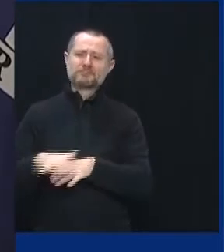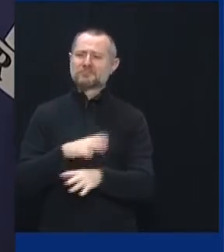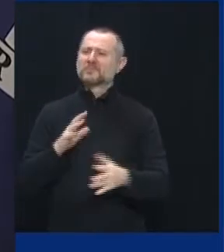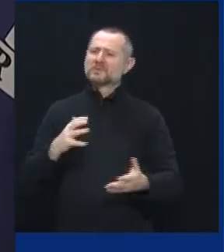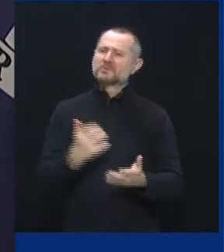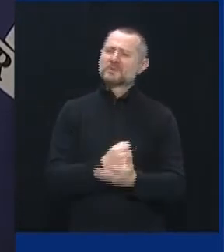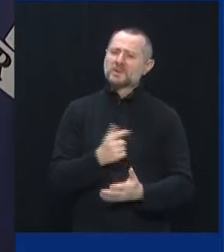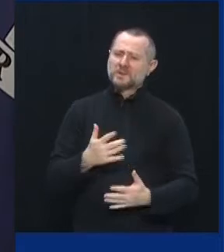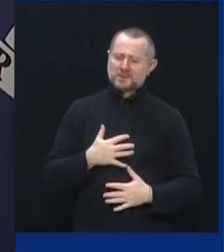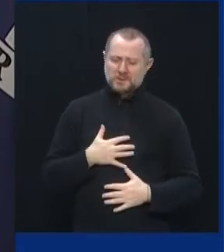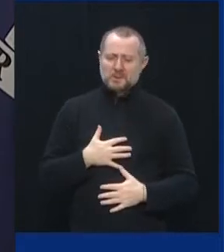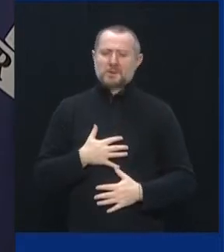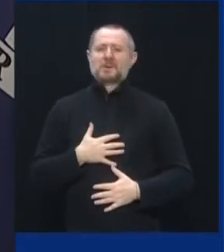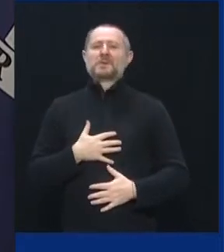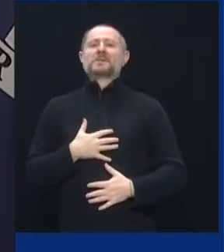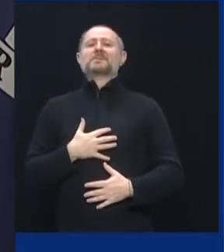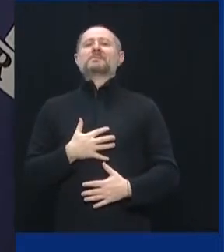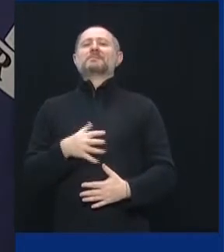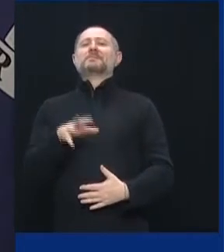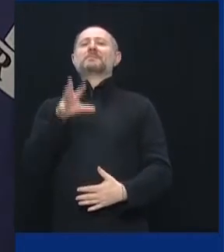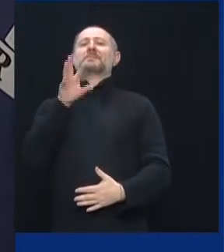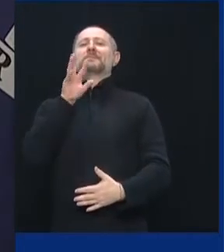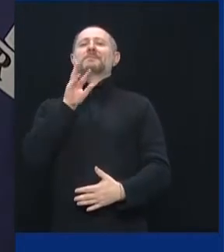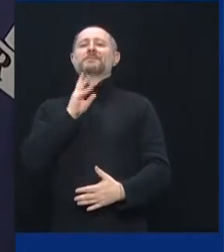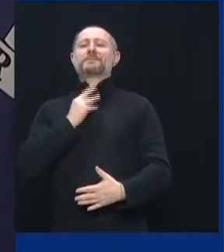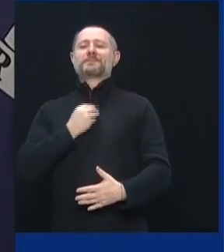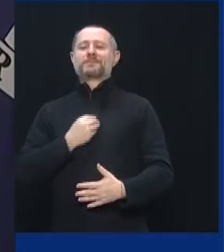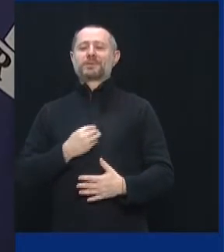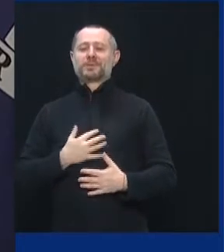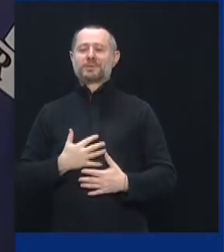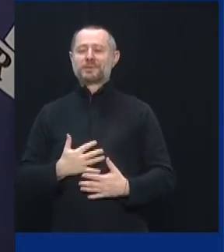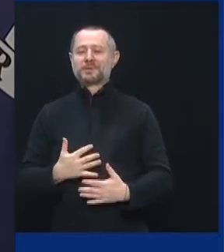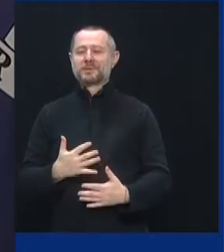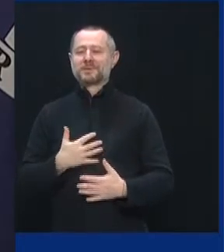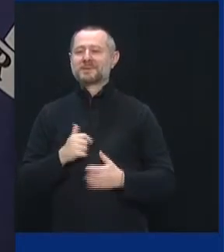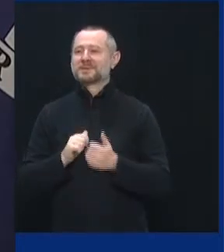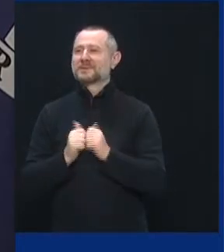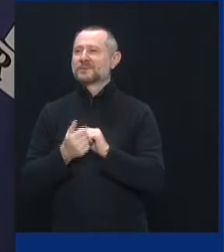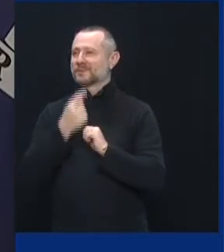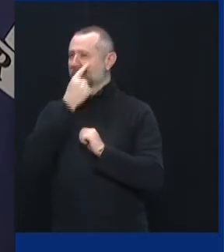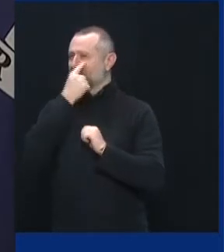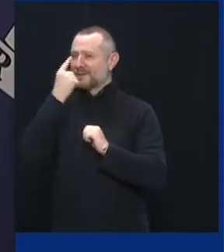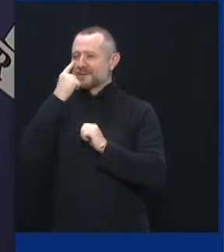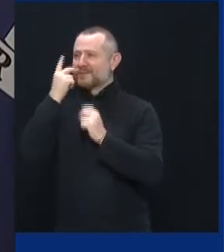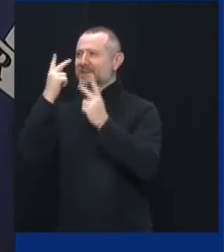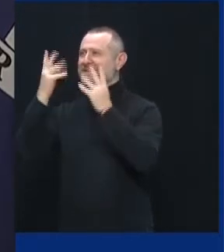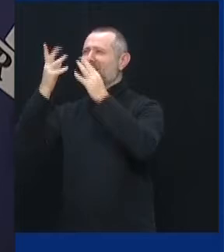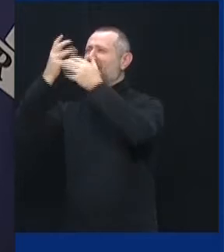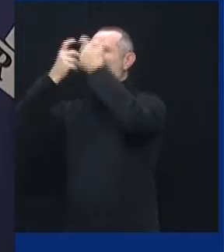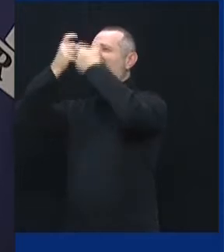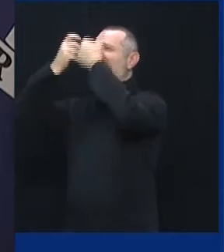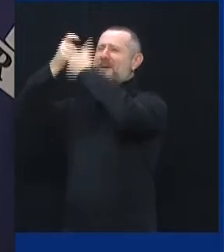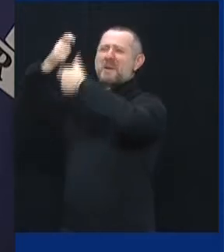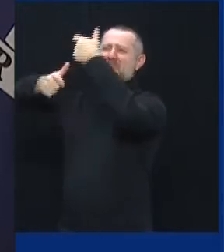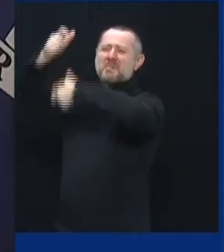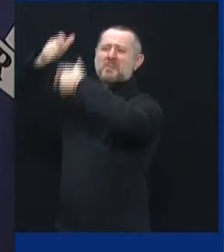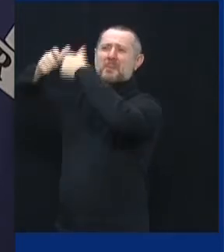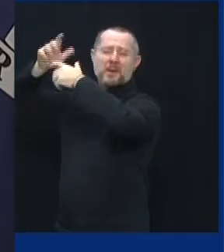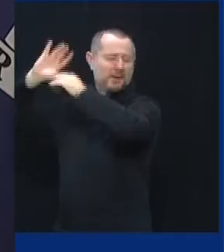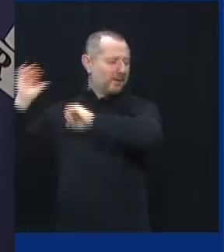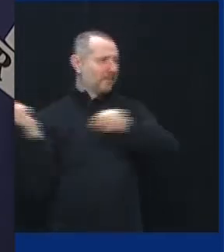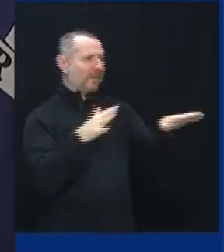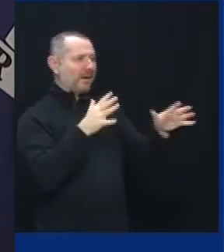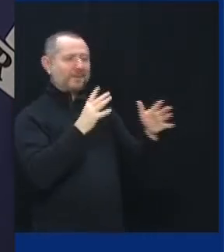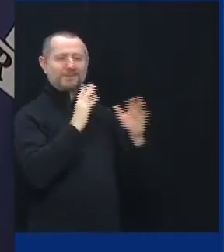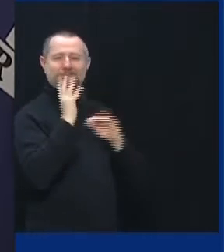breath, little change of scenery, and yes, it's been hard. Yes,